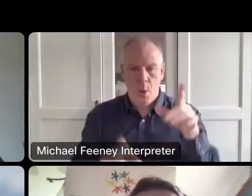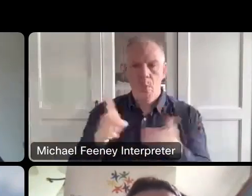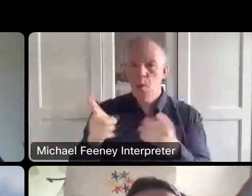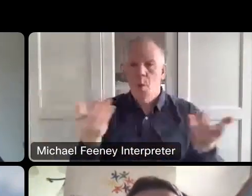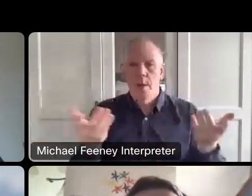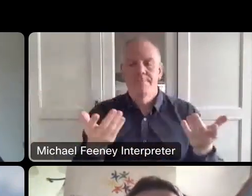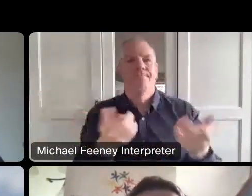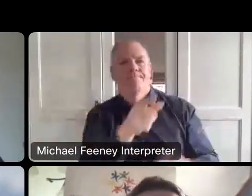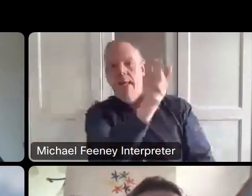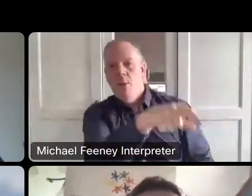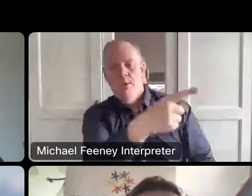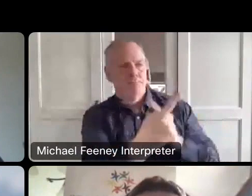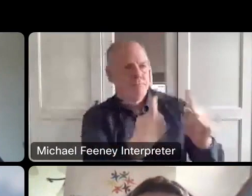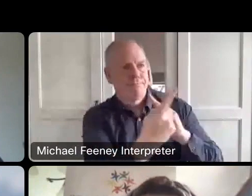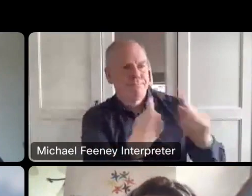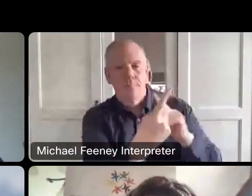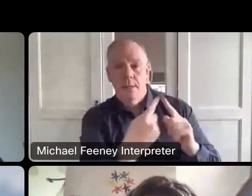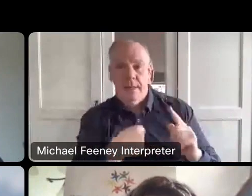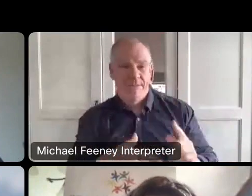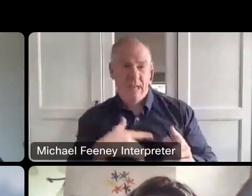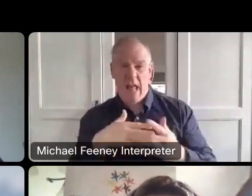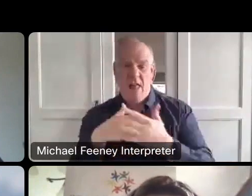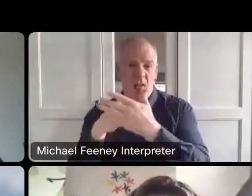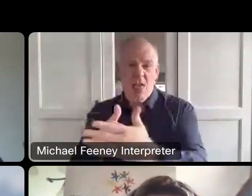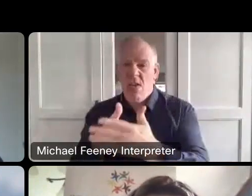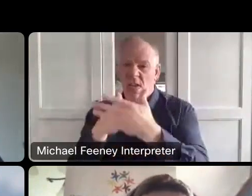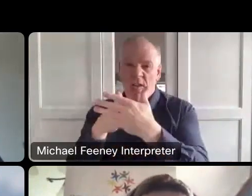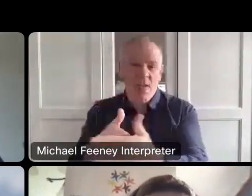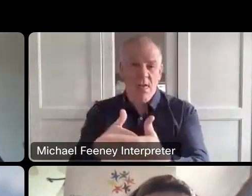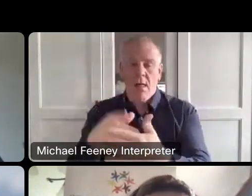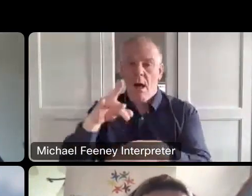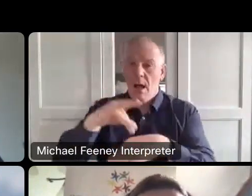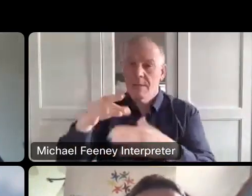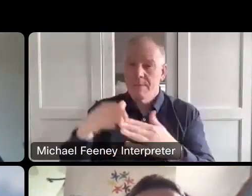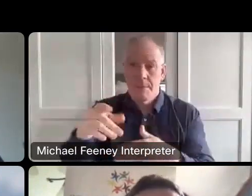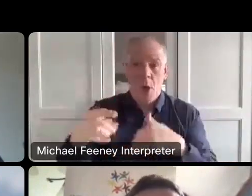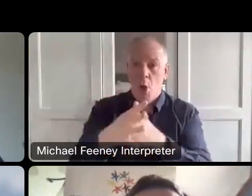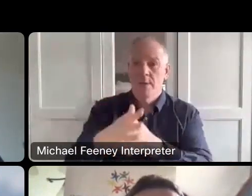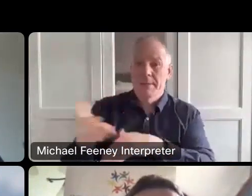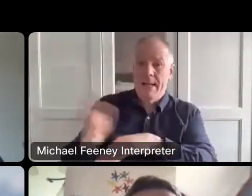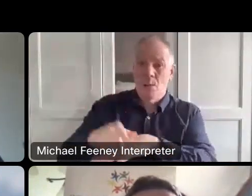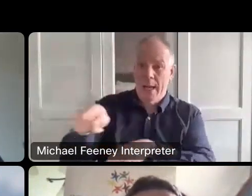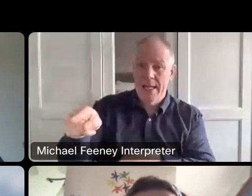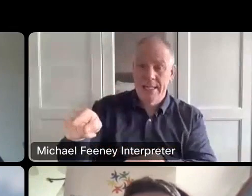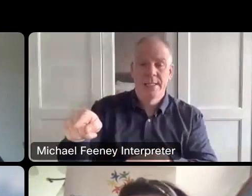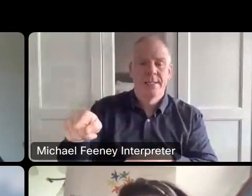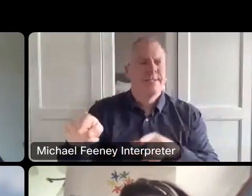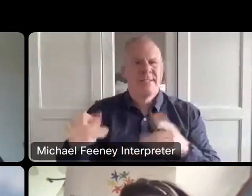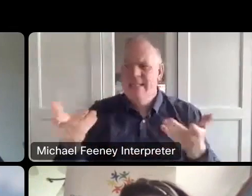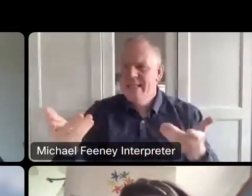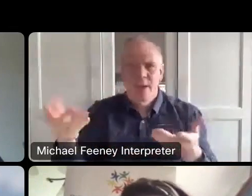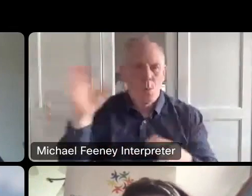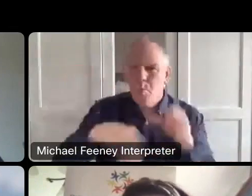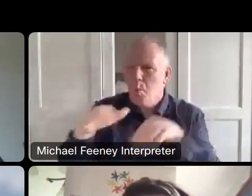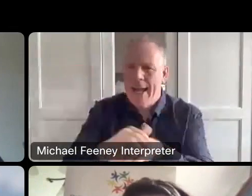for us, it was like, you know, when I felt resistance from the hospital that my husband died in, I thought, where do you go from here?